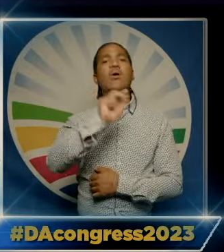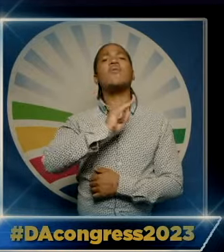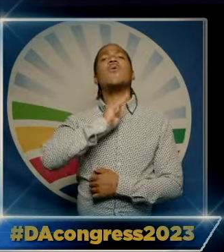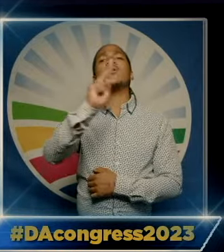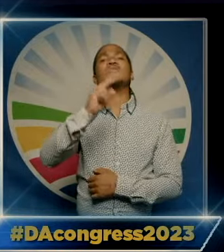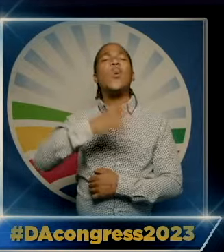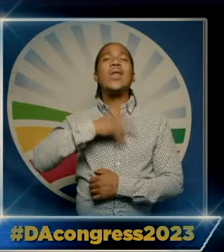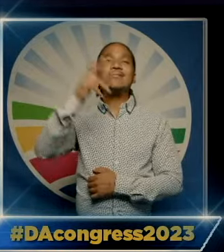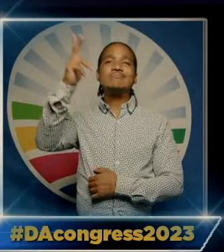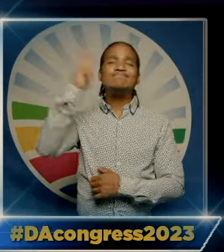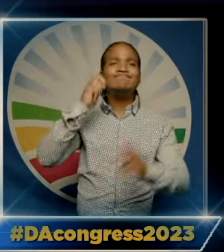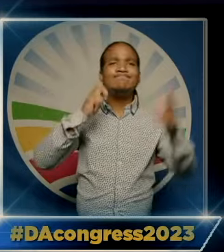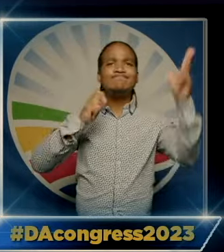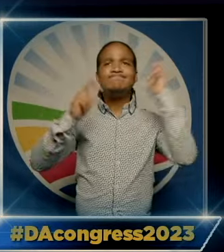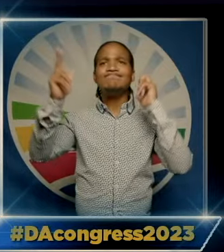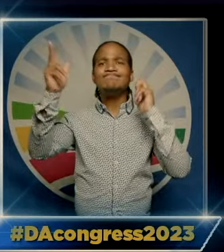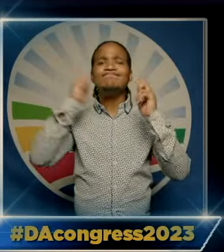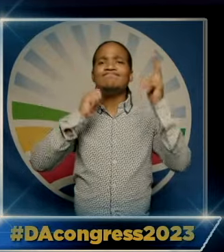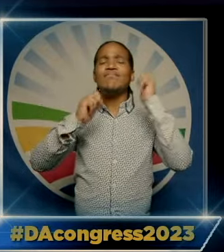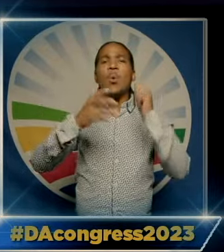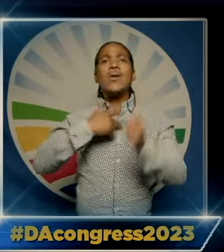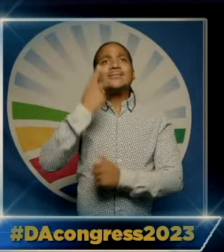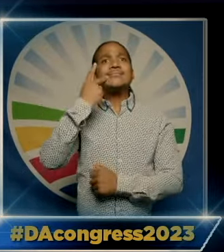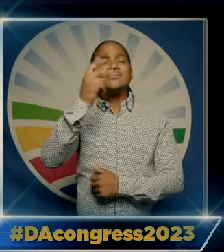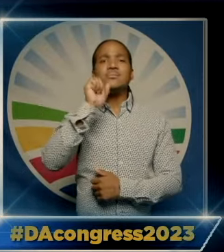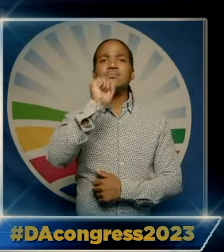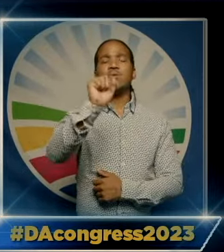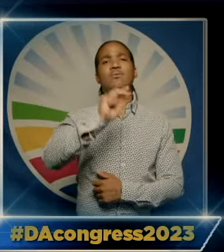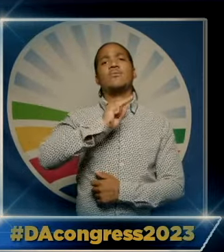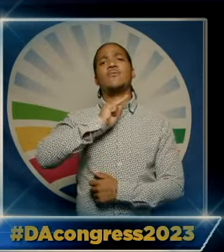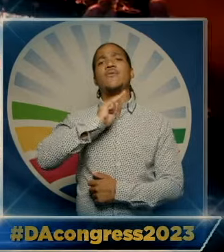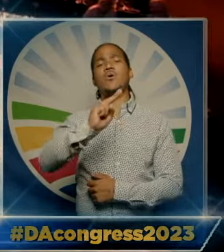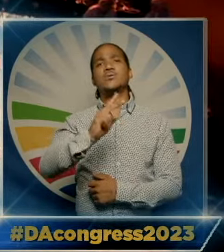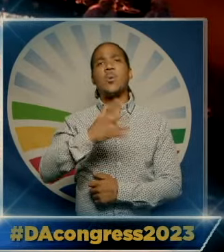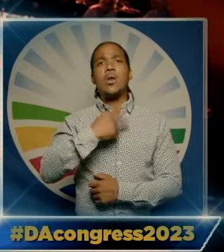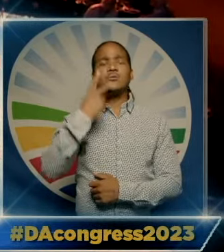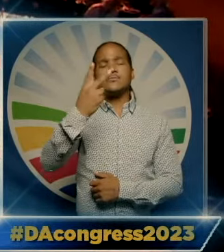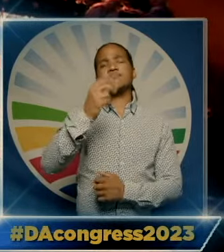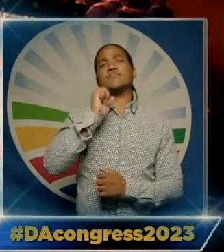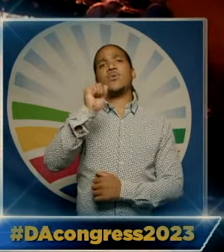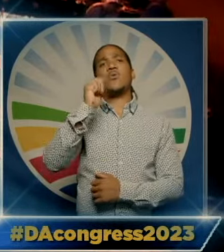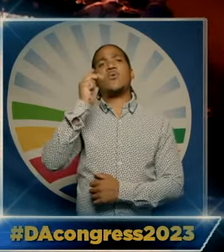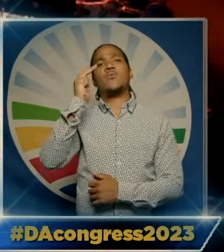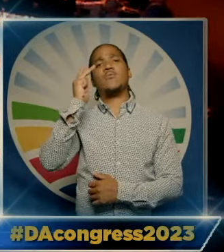your voices. We must hear your roar in the ballot boxes.